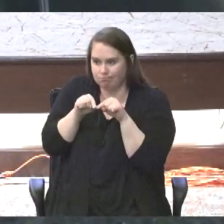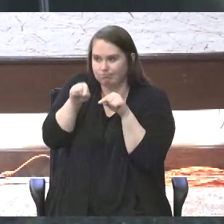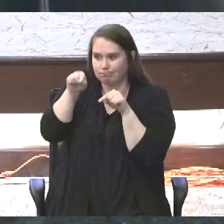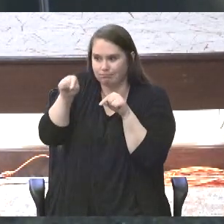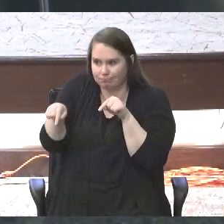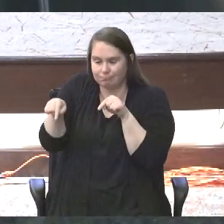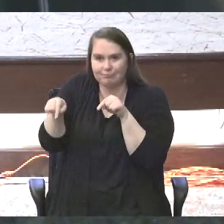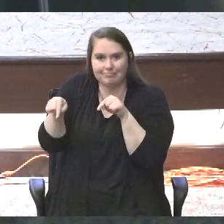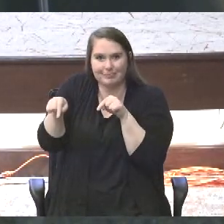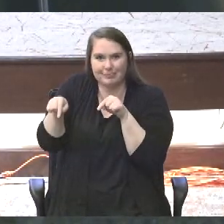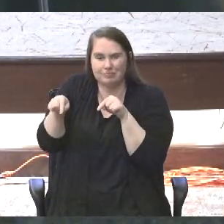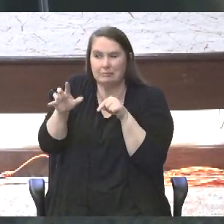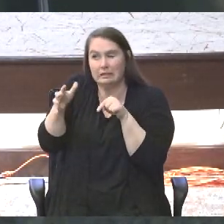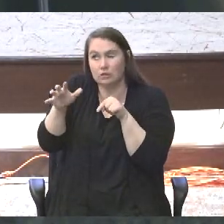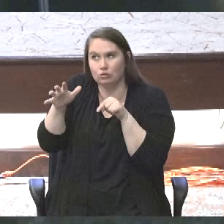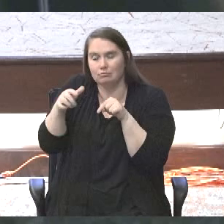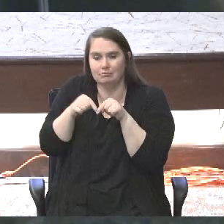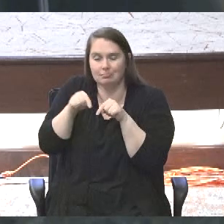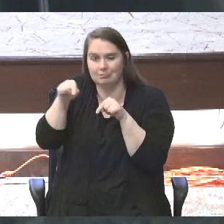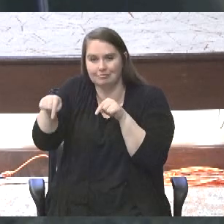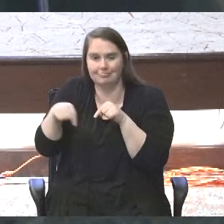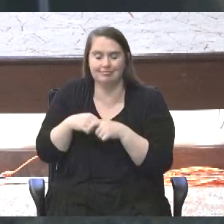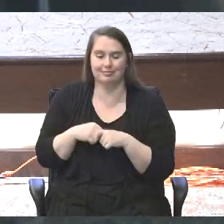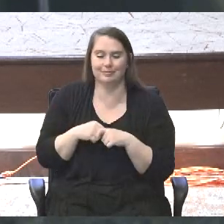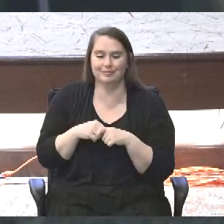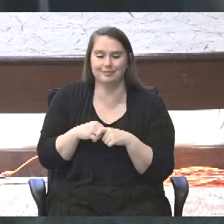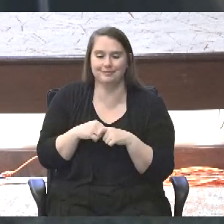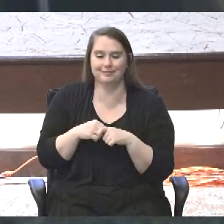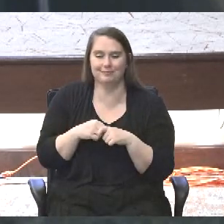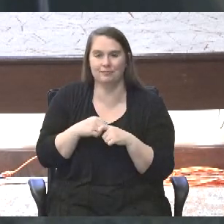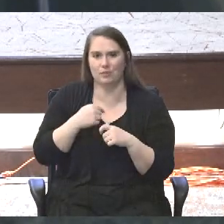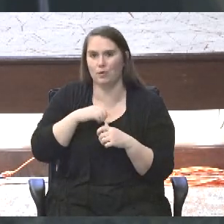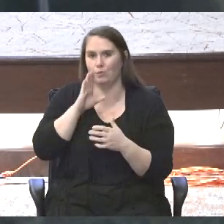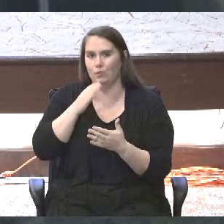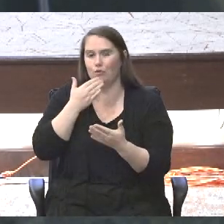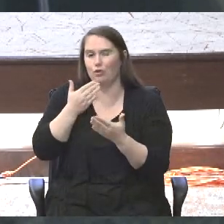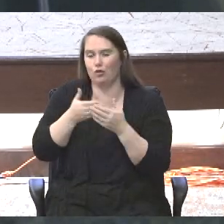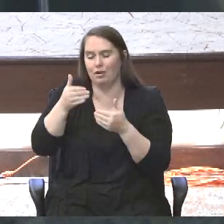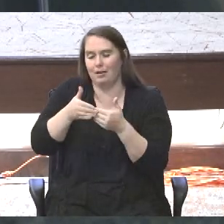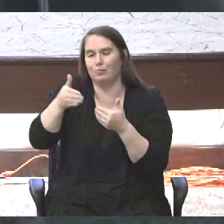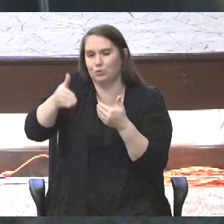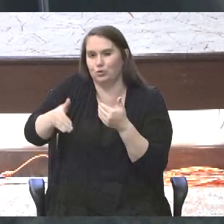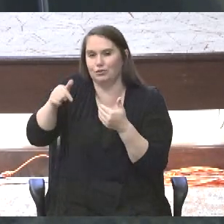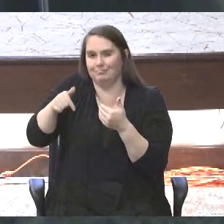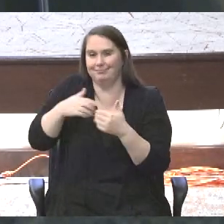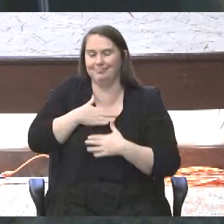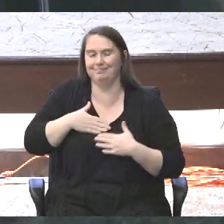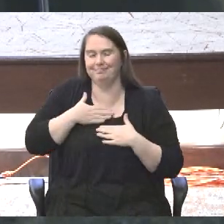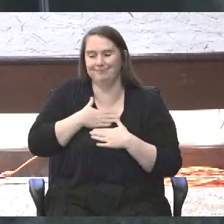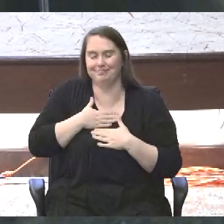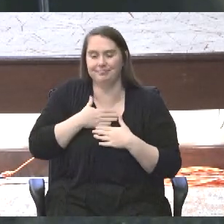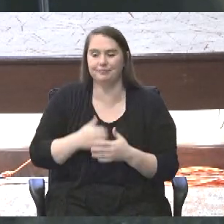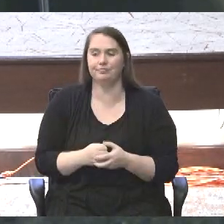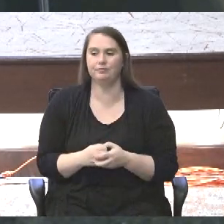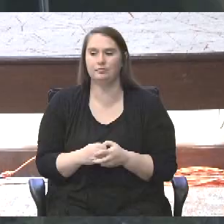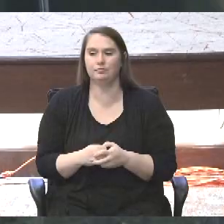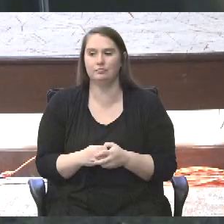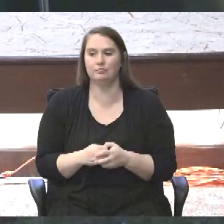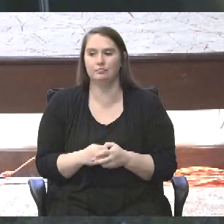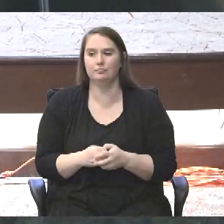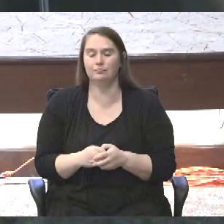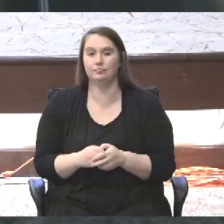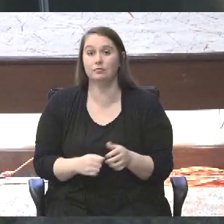street, so I'm going to have some good neighbors. The other thing you'll